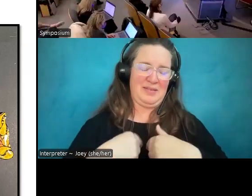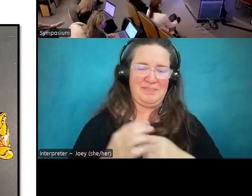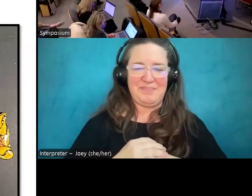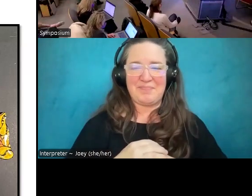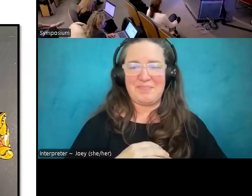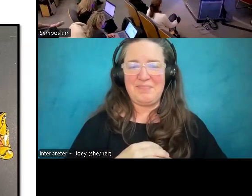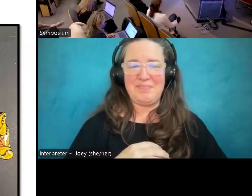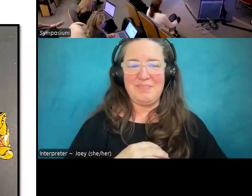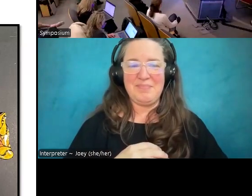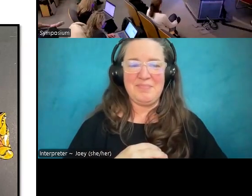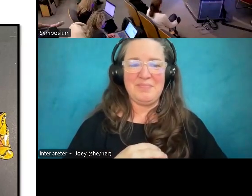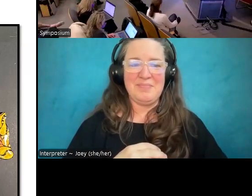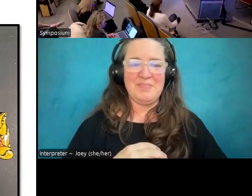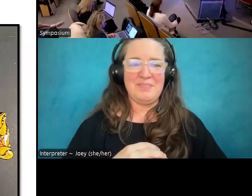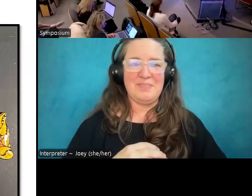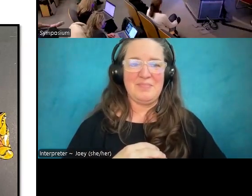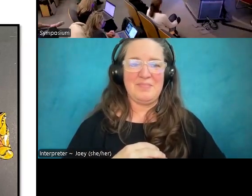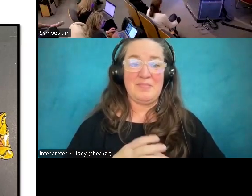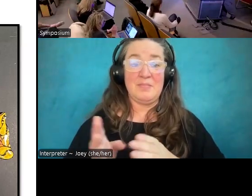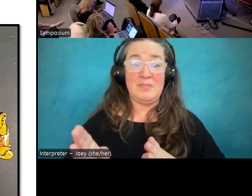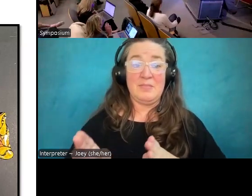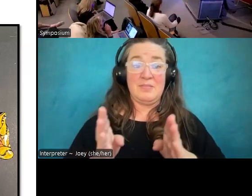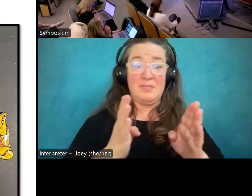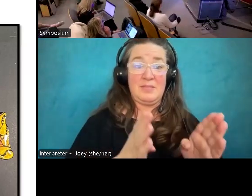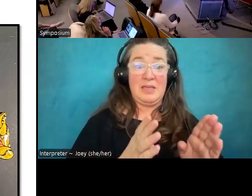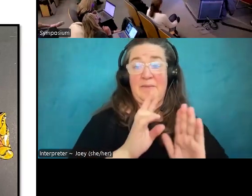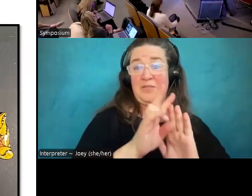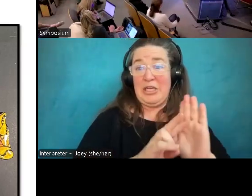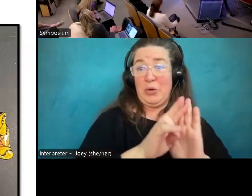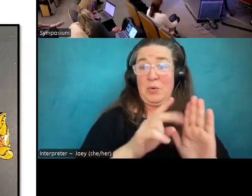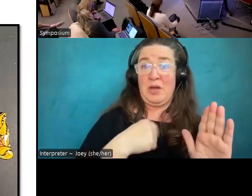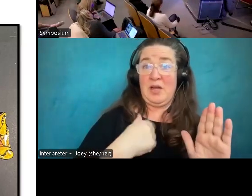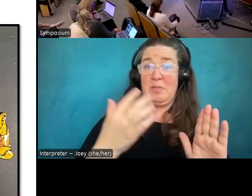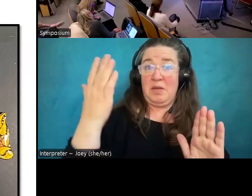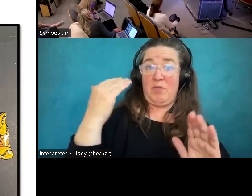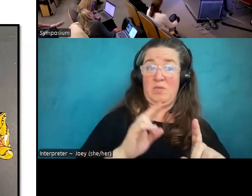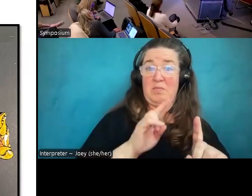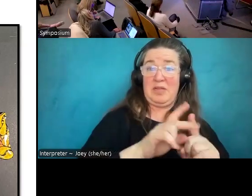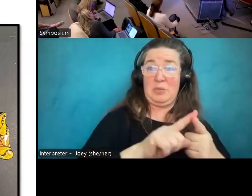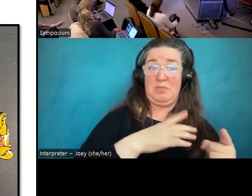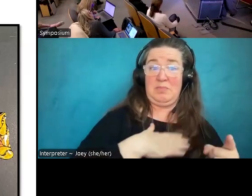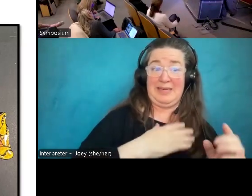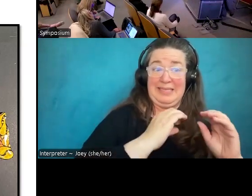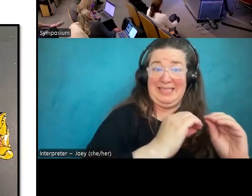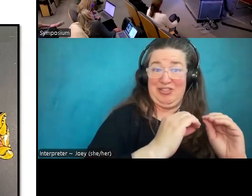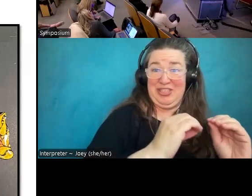I use the video production skills that I used to teach, that I spent hours teaching middle schoolers, to create